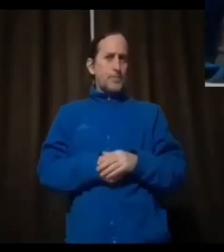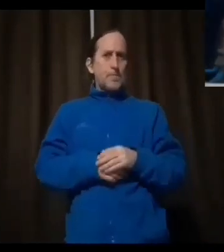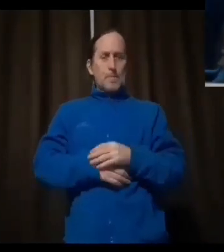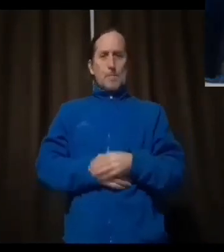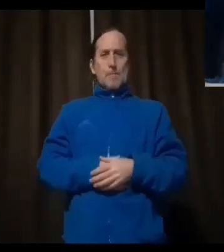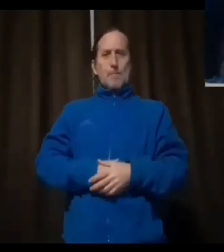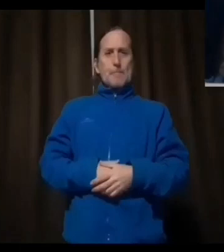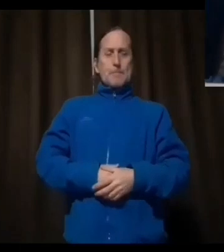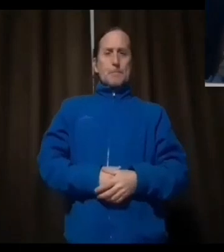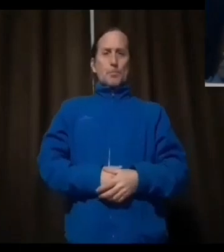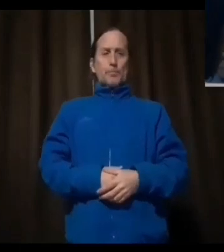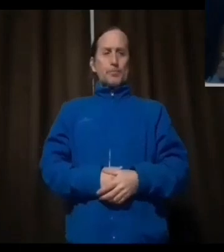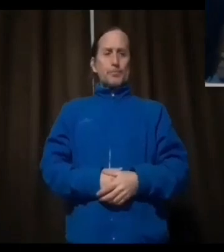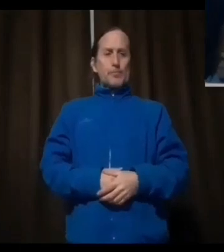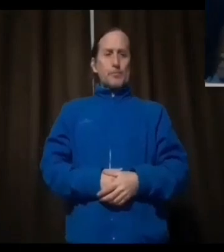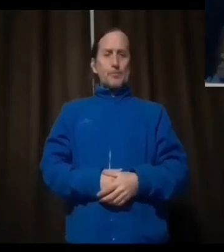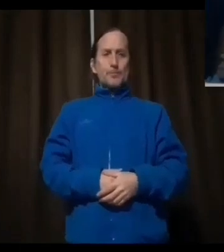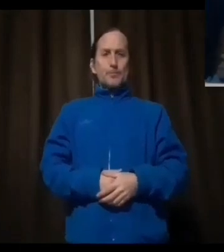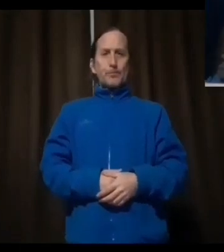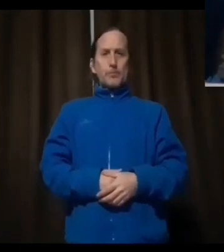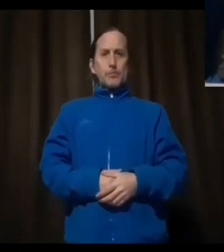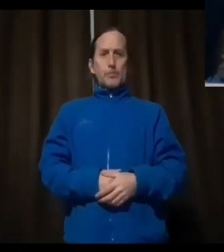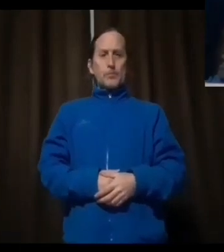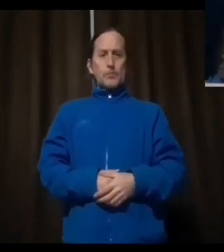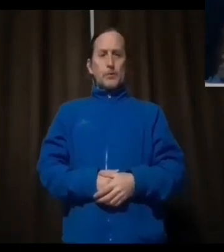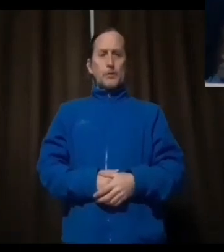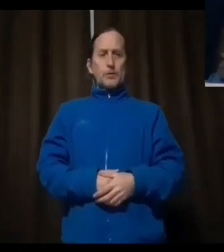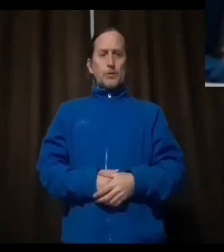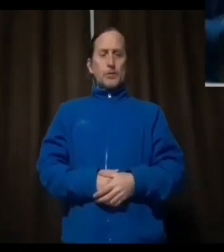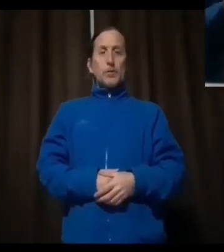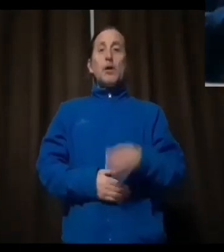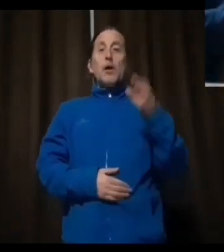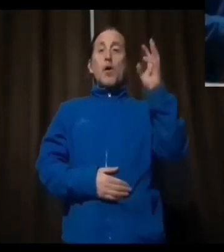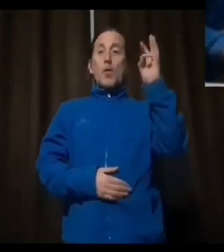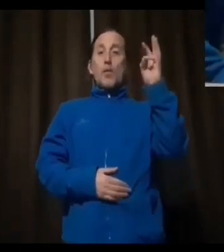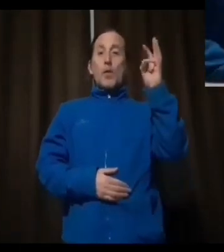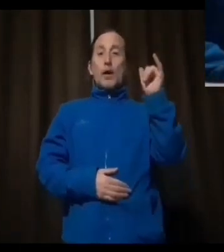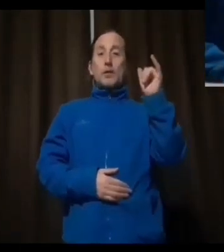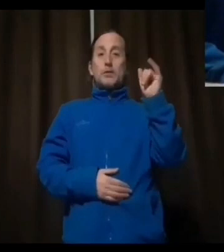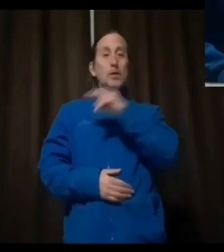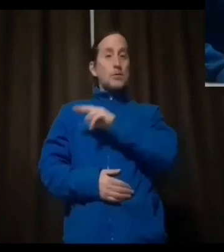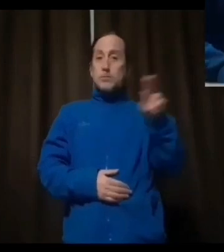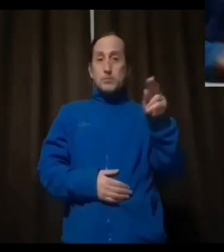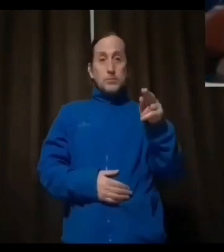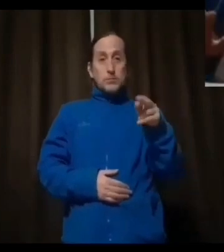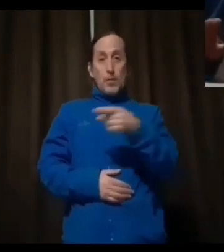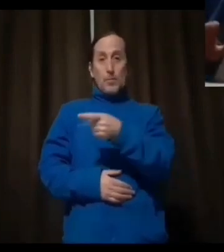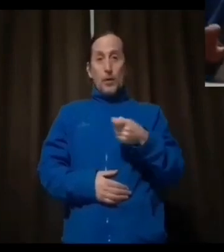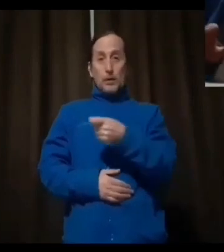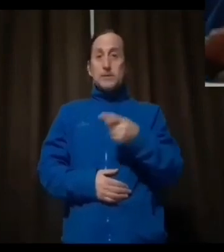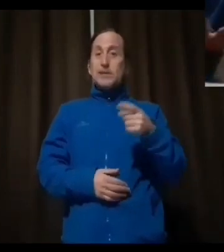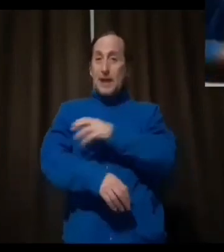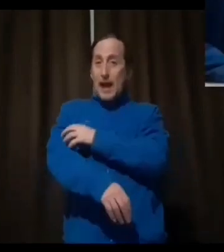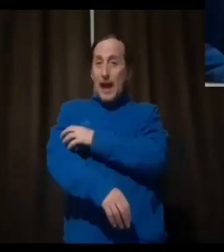Because they're not particles. It is energy moving through the field. Now, we've traditionally thought that space is